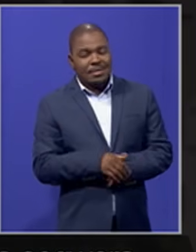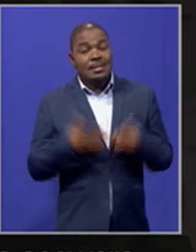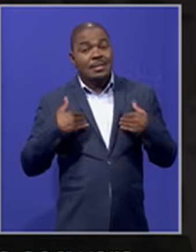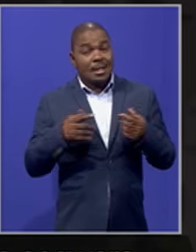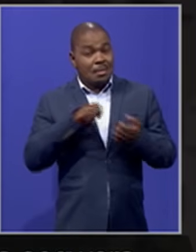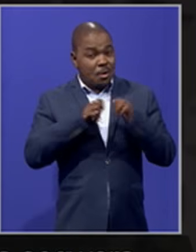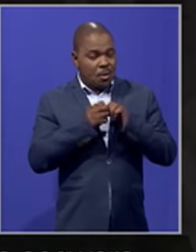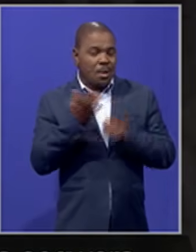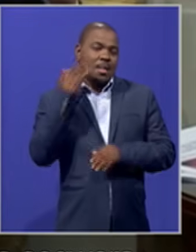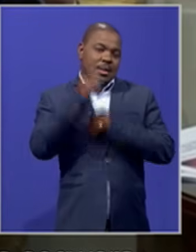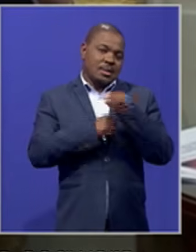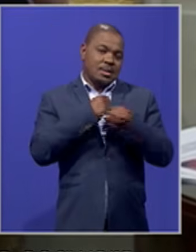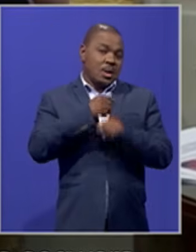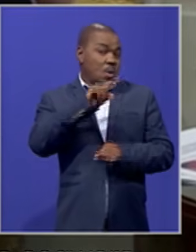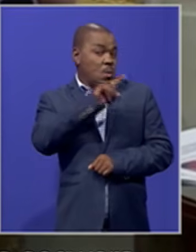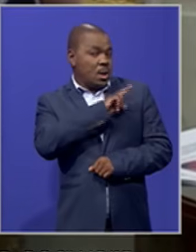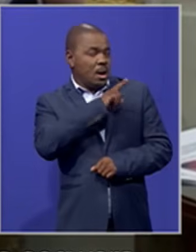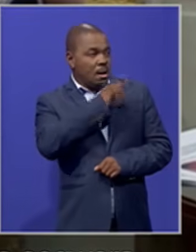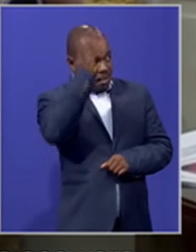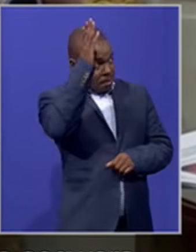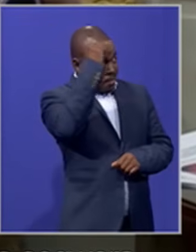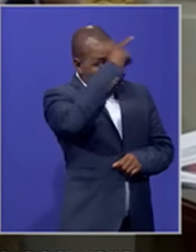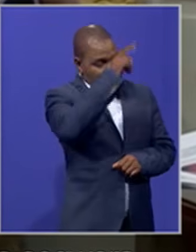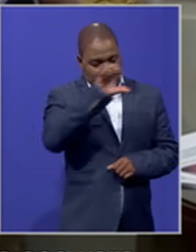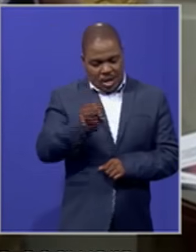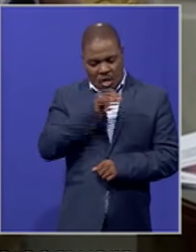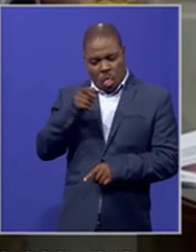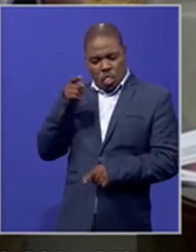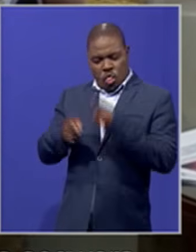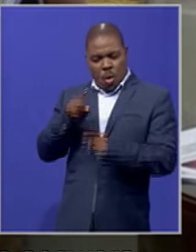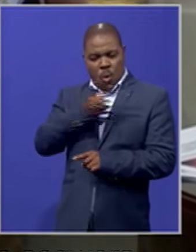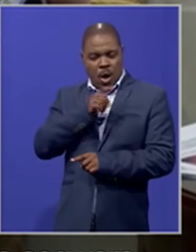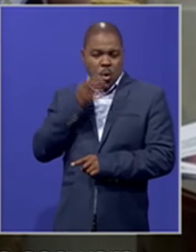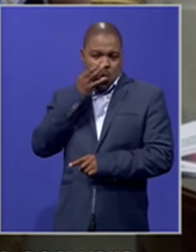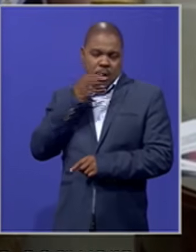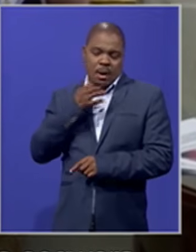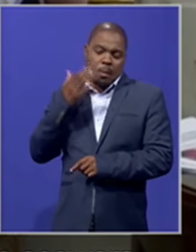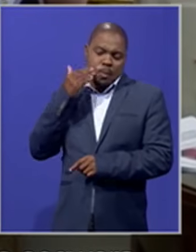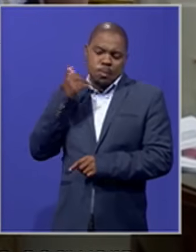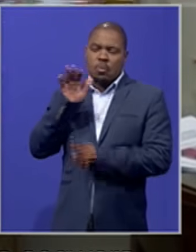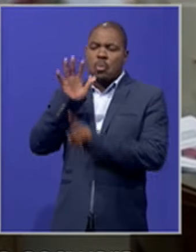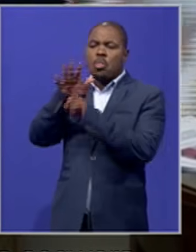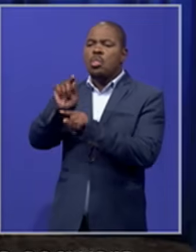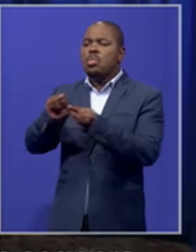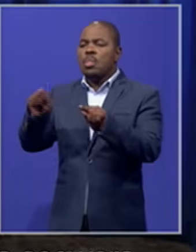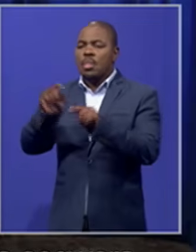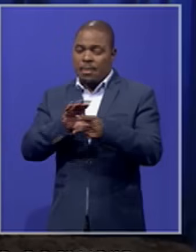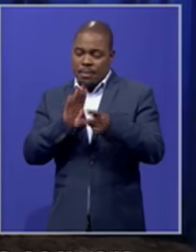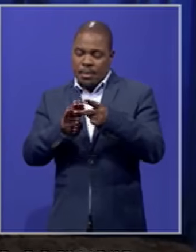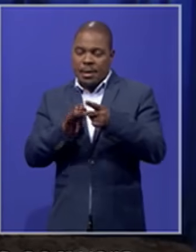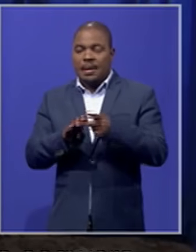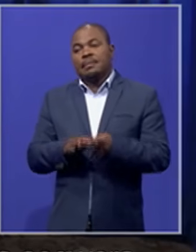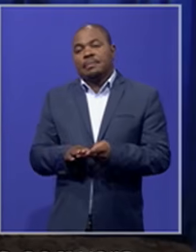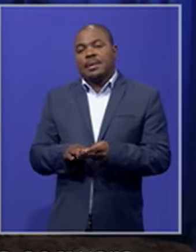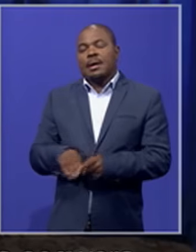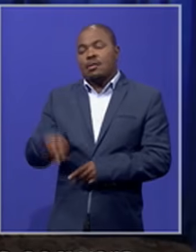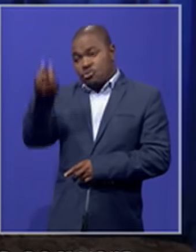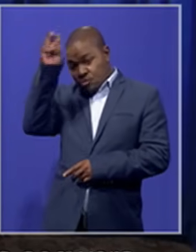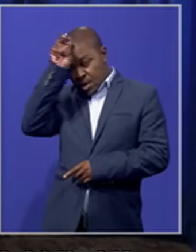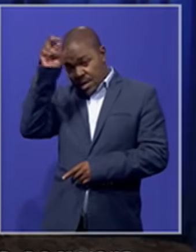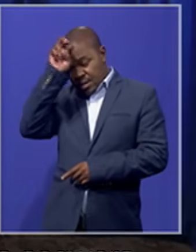wa go feta ka ge Trump ile a latofatša Afrika Borwa ka go sotla batho ba šweu. A sola kamano yeo e nago le yona le naga